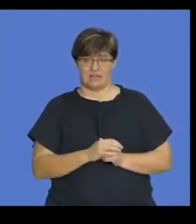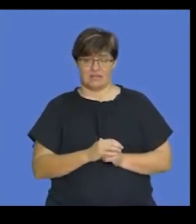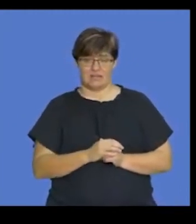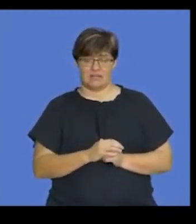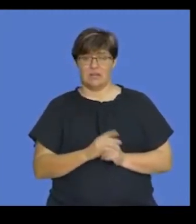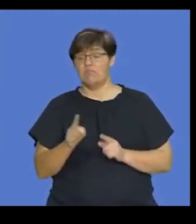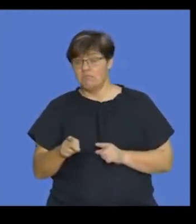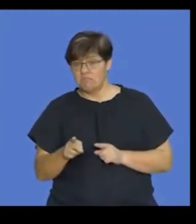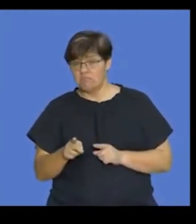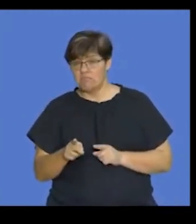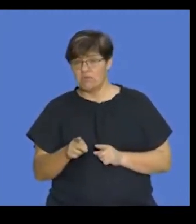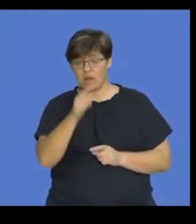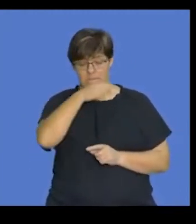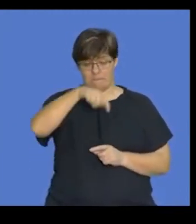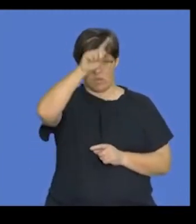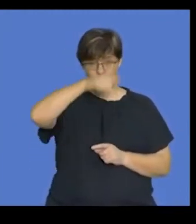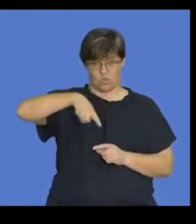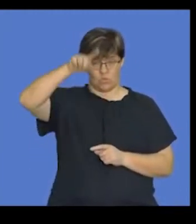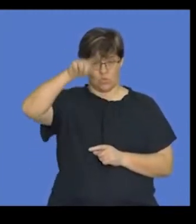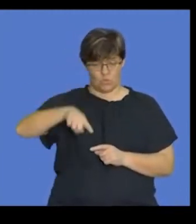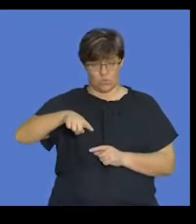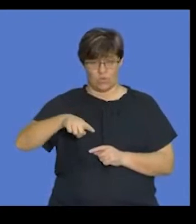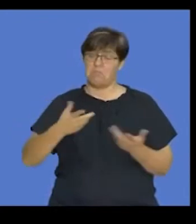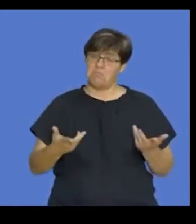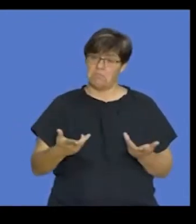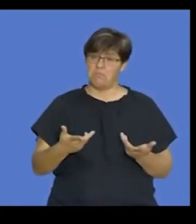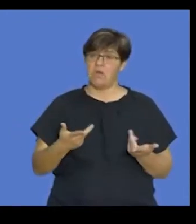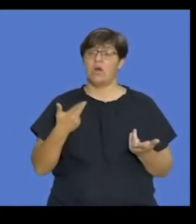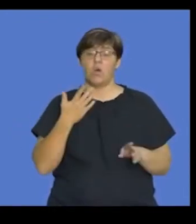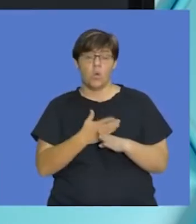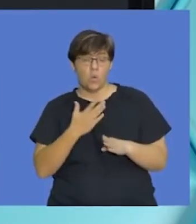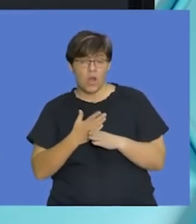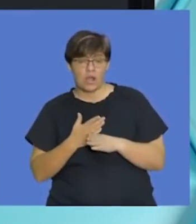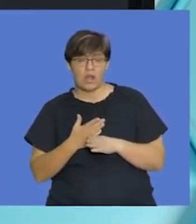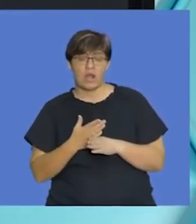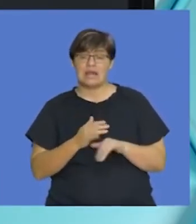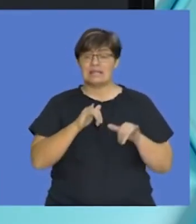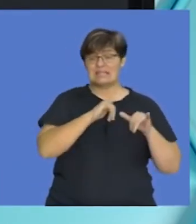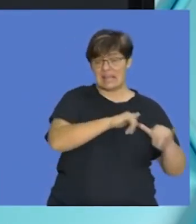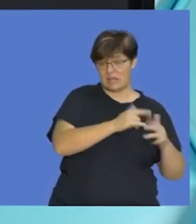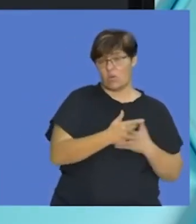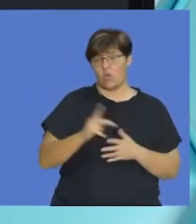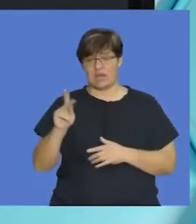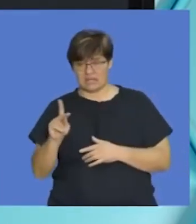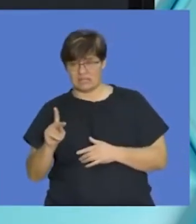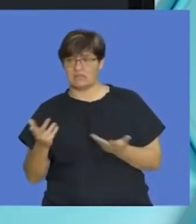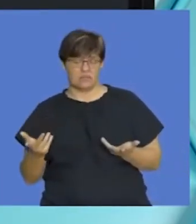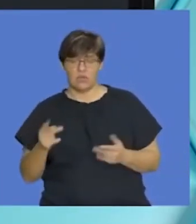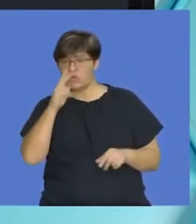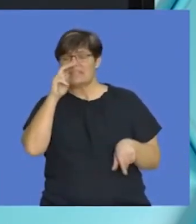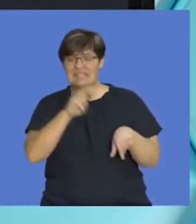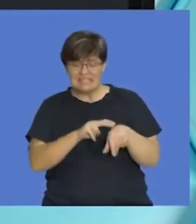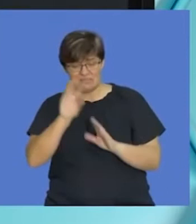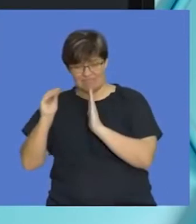K. So the coefficient symbol is the mu. Whether I'm working with static or kinetic friction